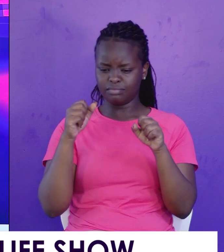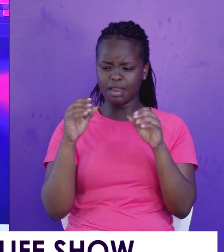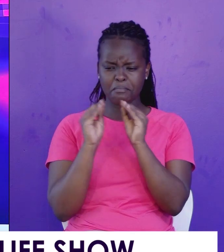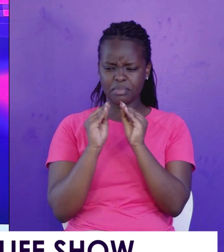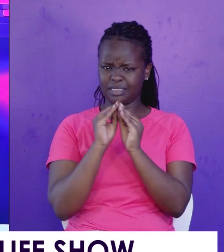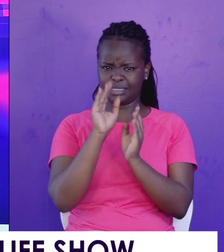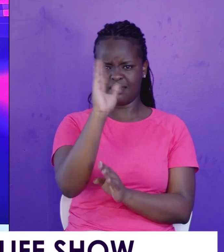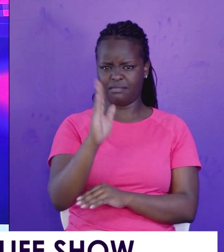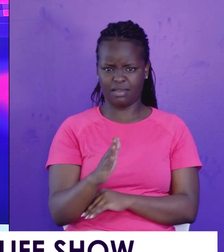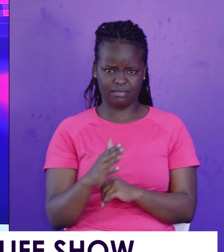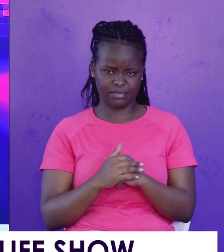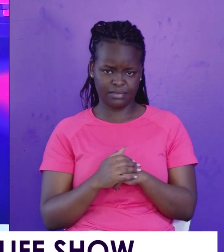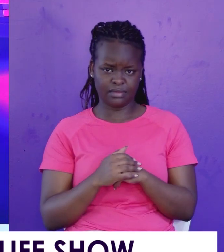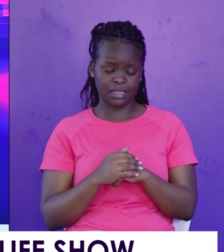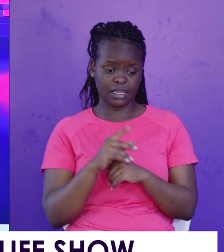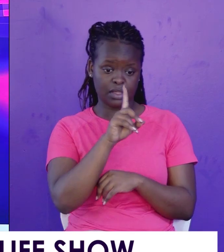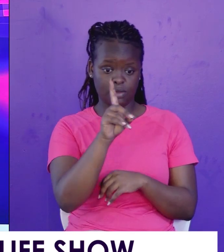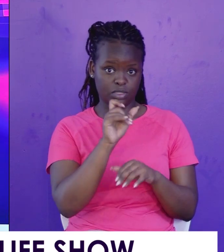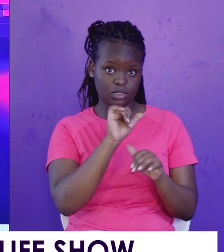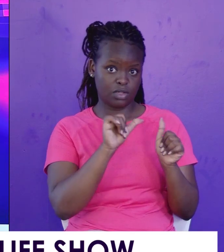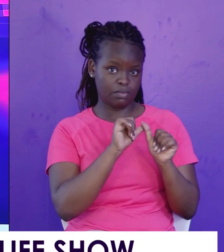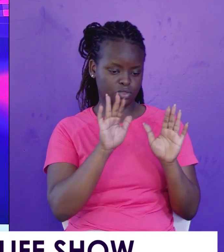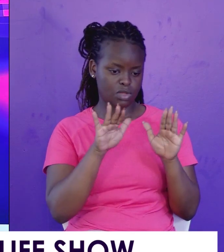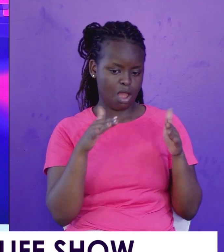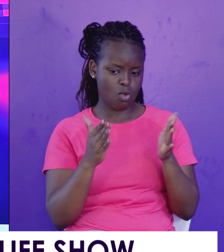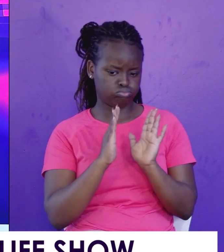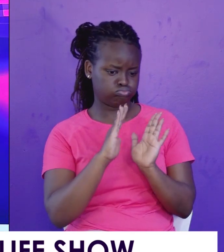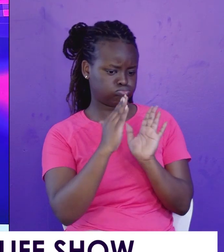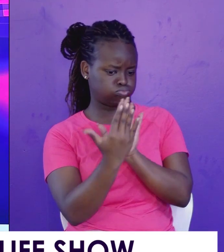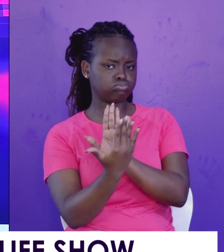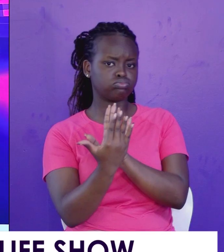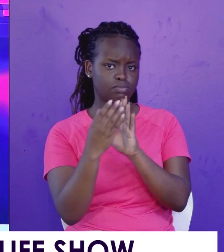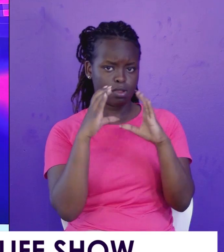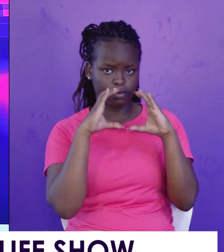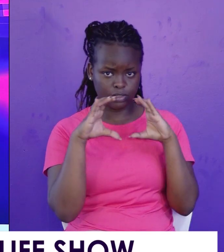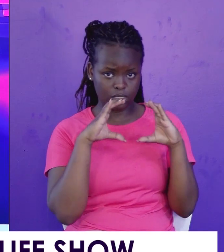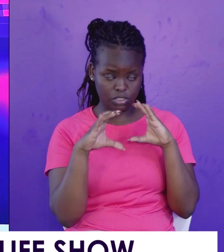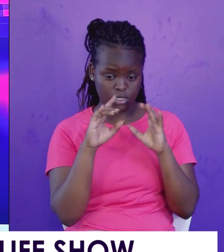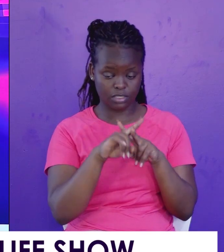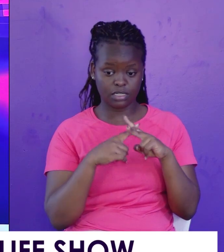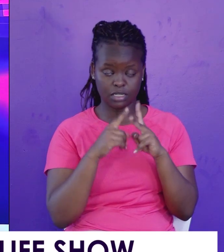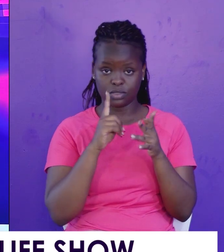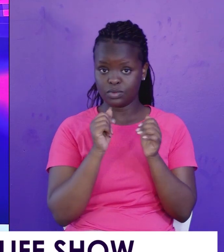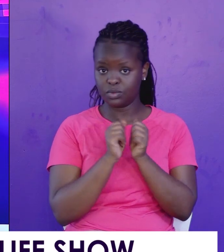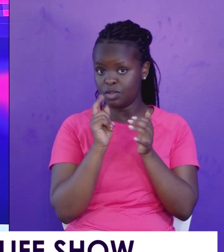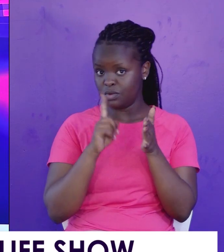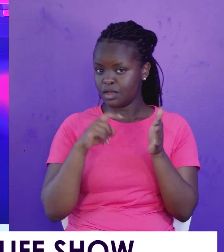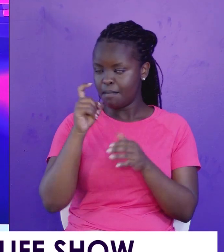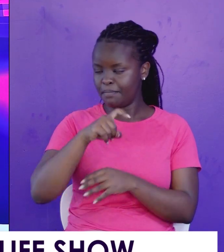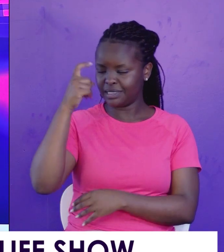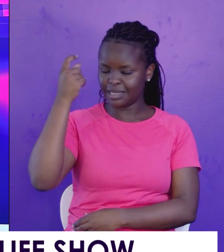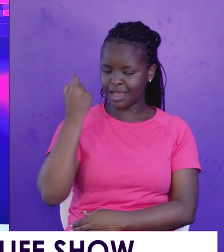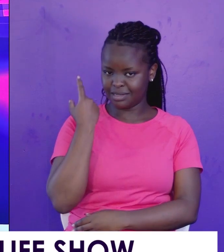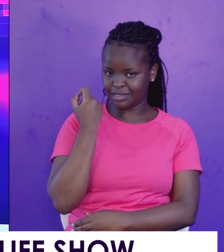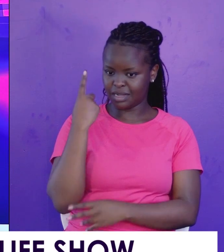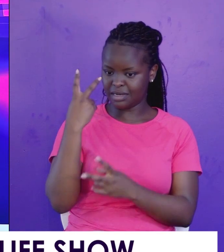before. So the question of how you approach communication starts with the fact that you must understand the audience of